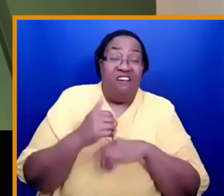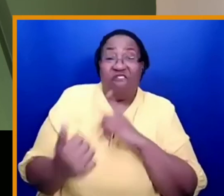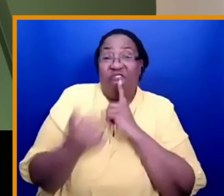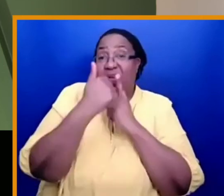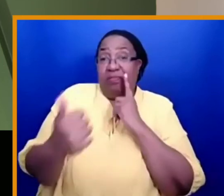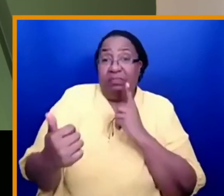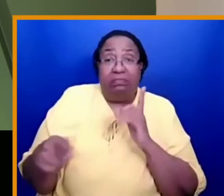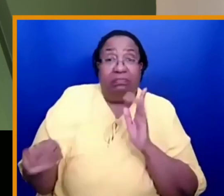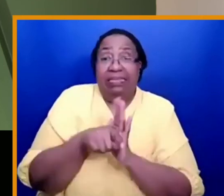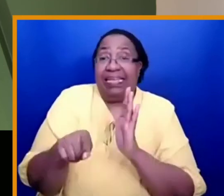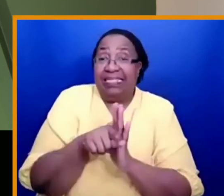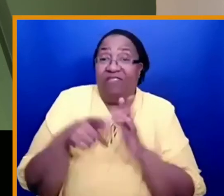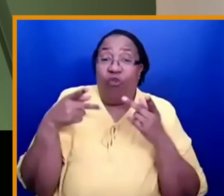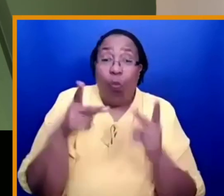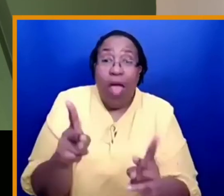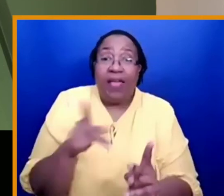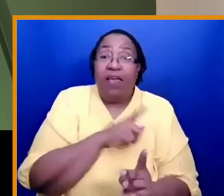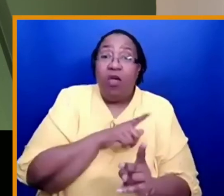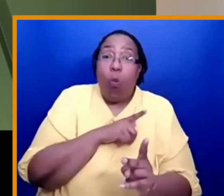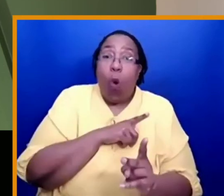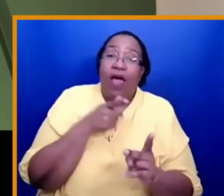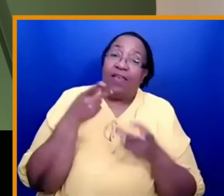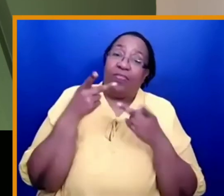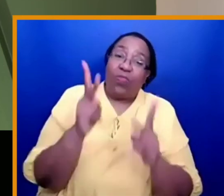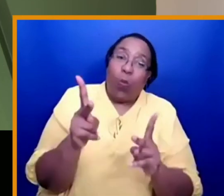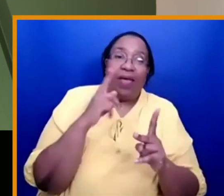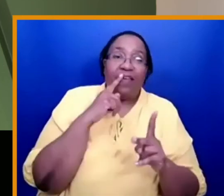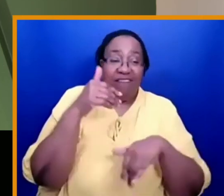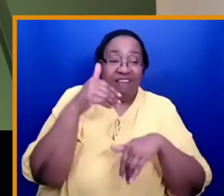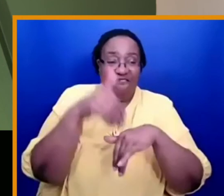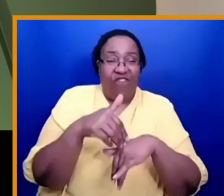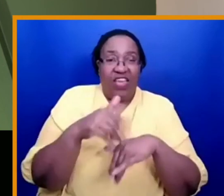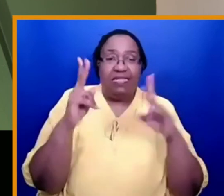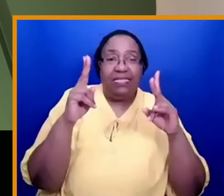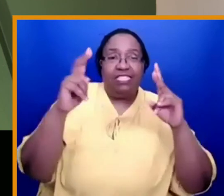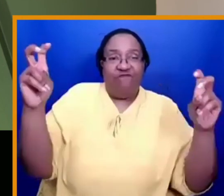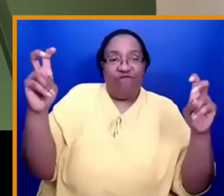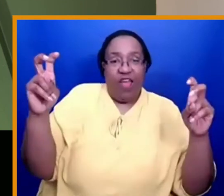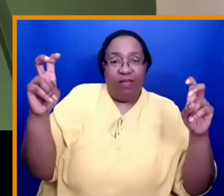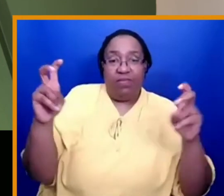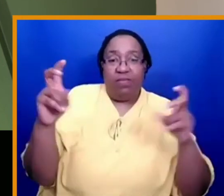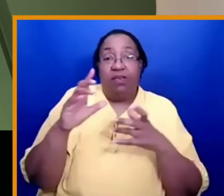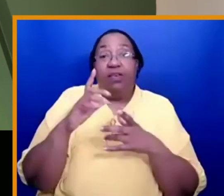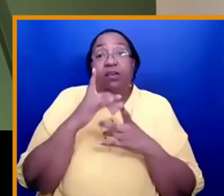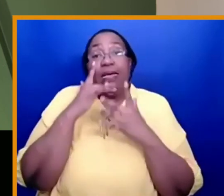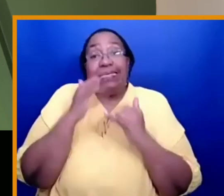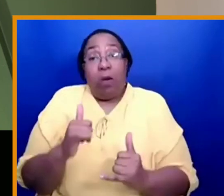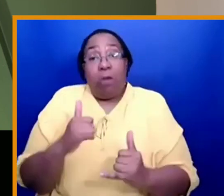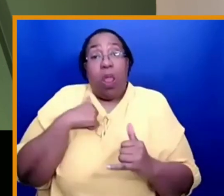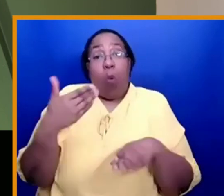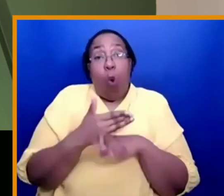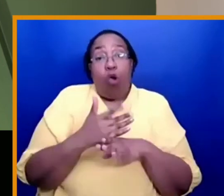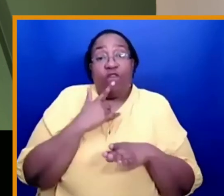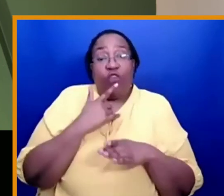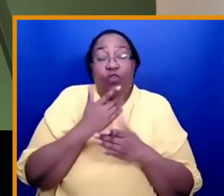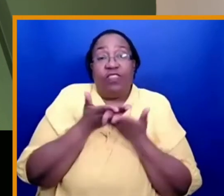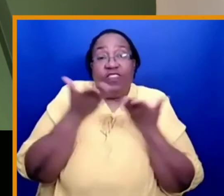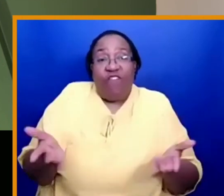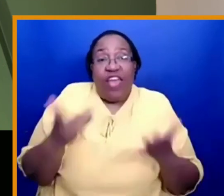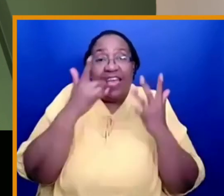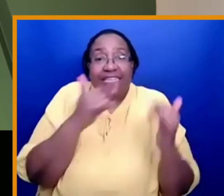are framed and are written. So, for example, I work with the Fair Checks movement for criminal records reform, and one of our